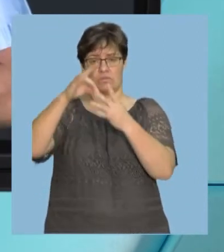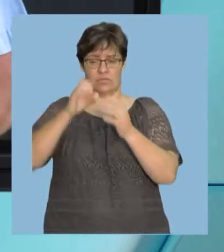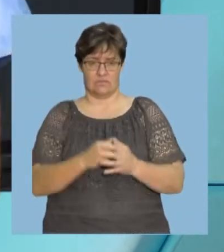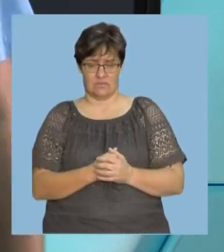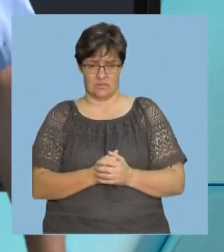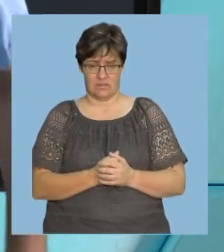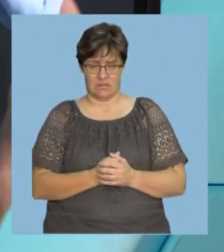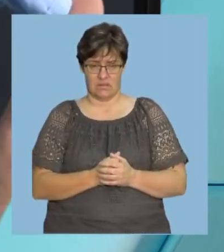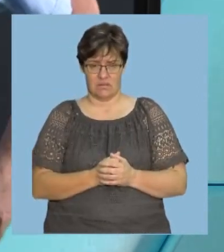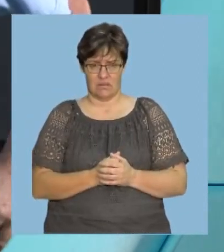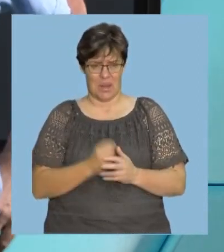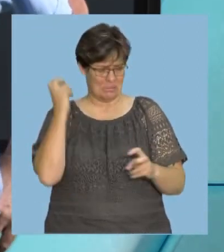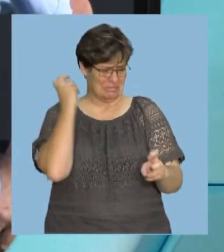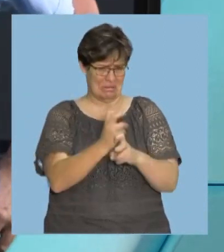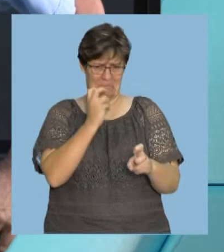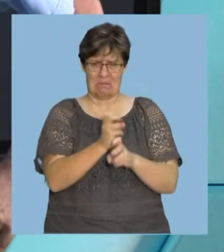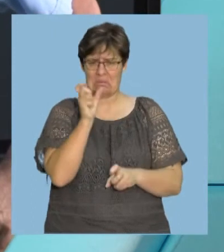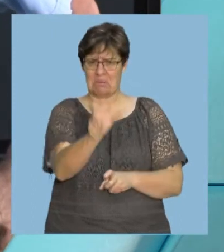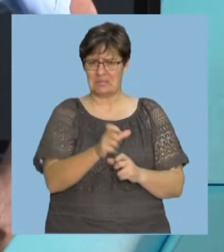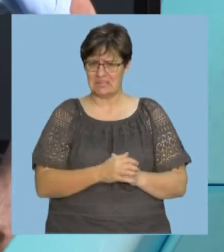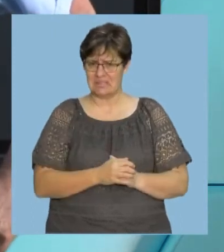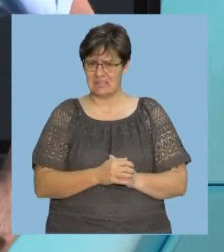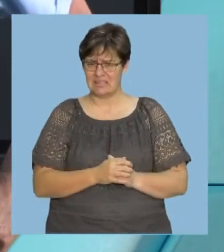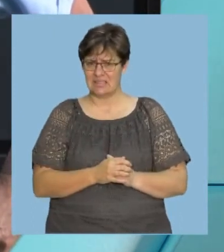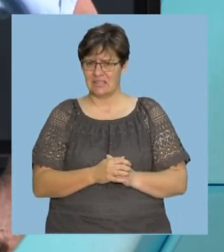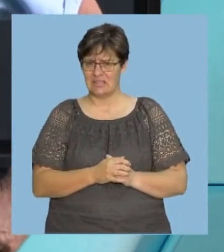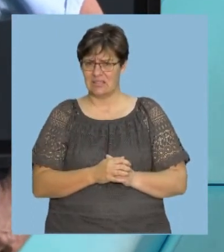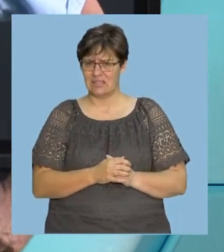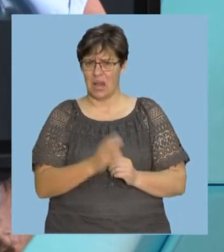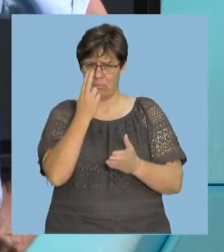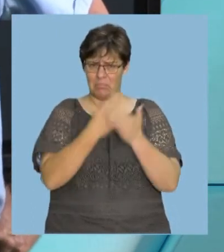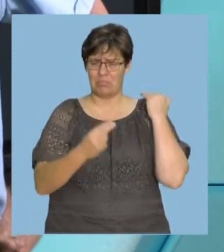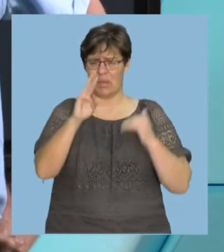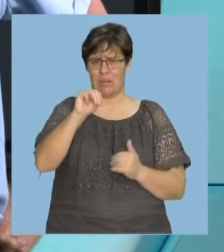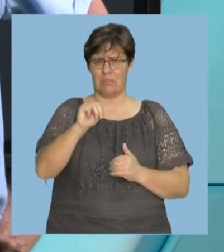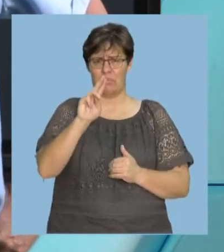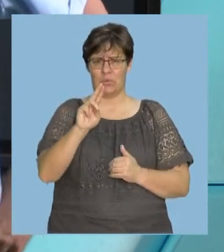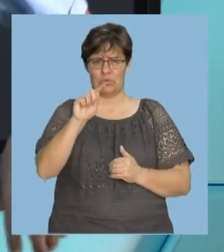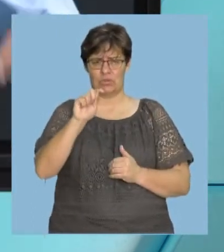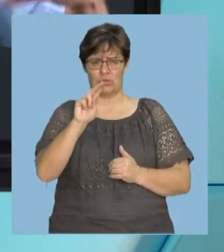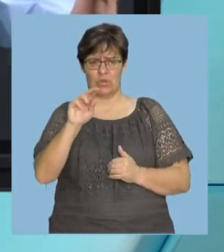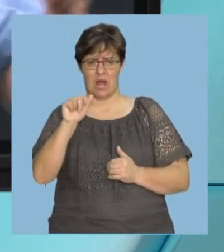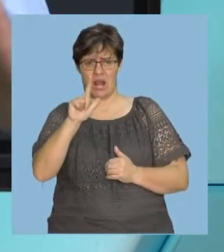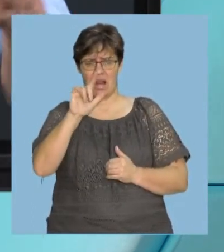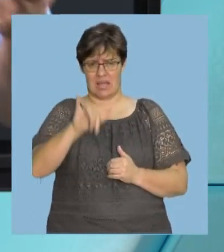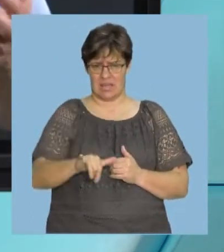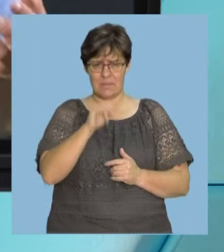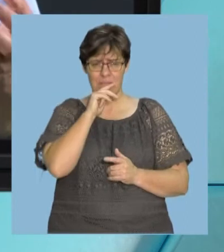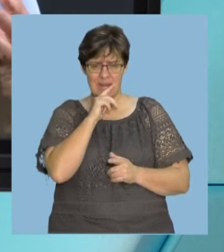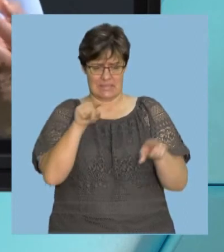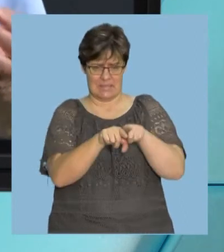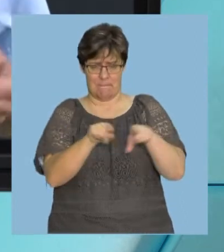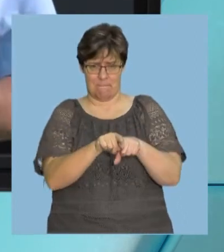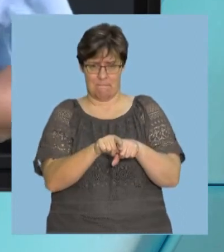exclusive. Wow, that's a difficult word or phrase to get out. Mutually means something in